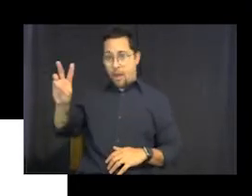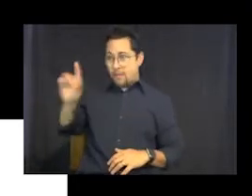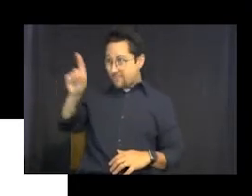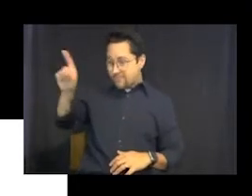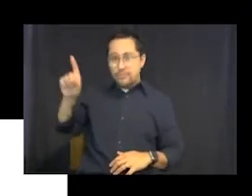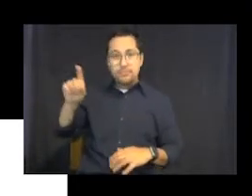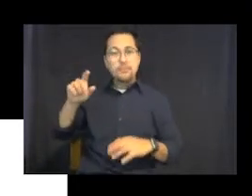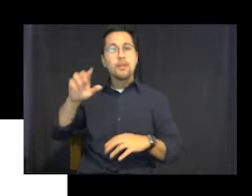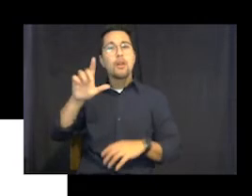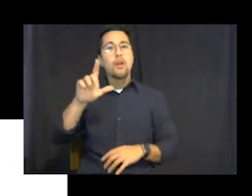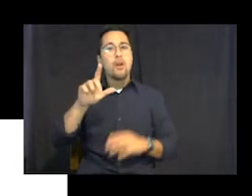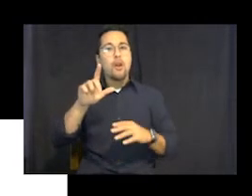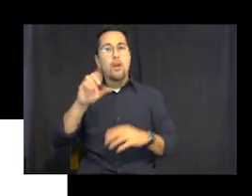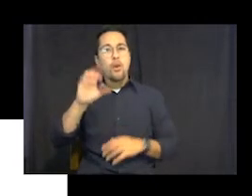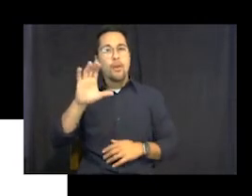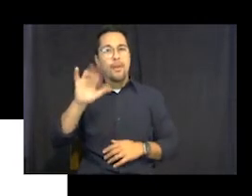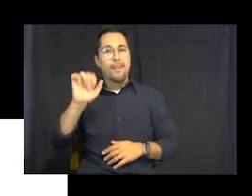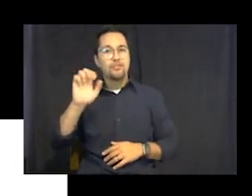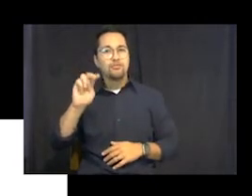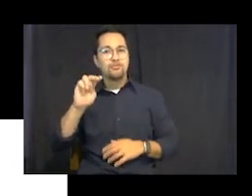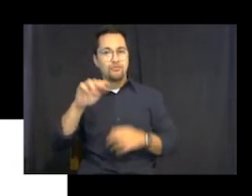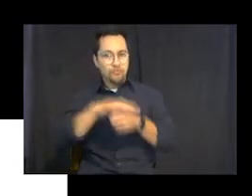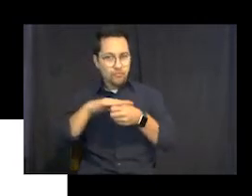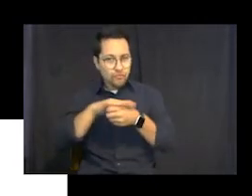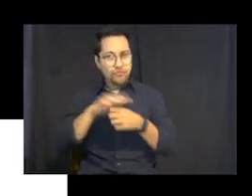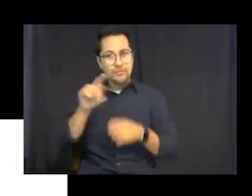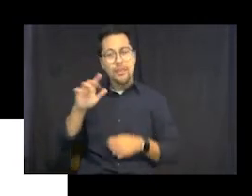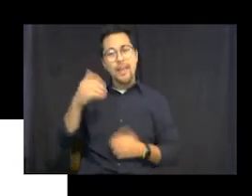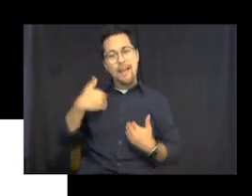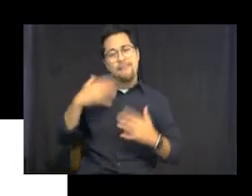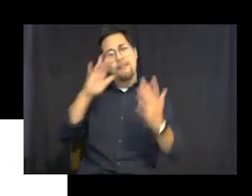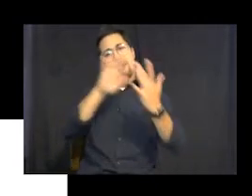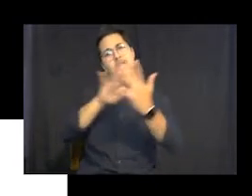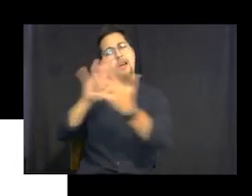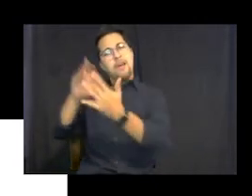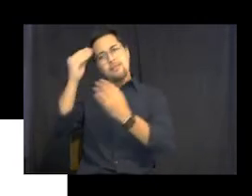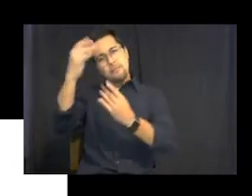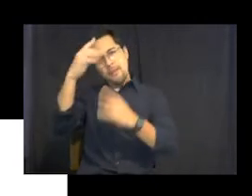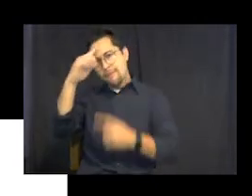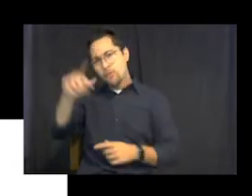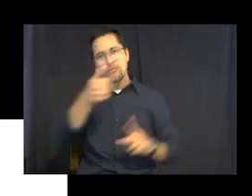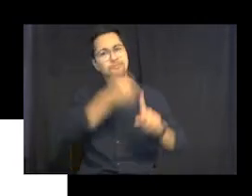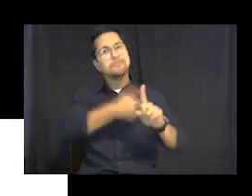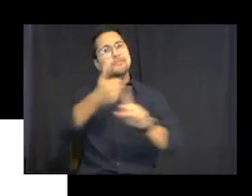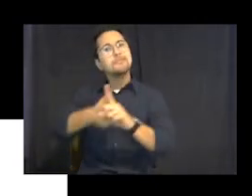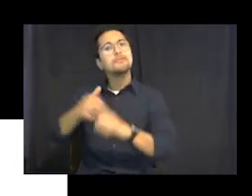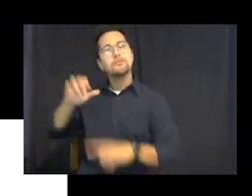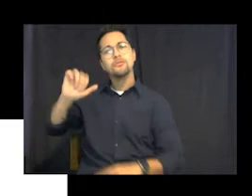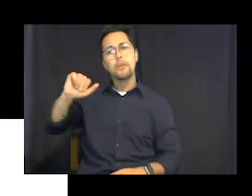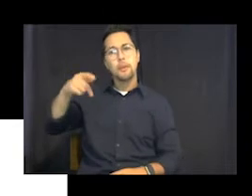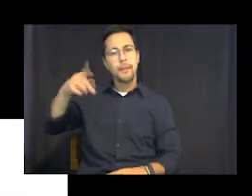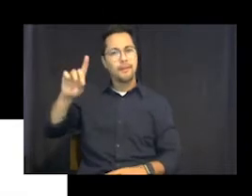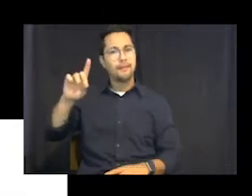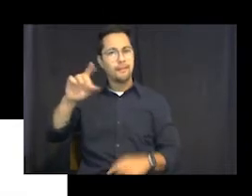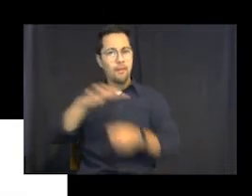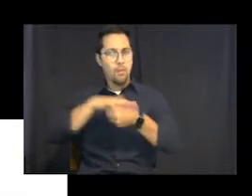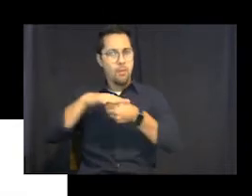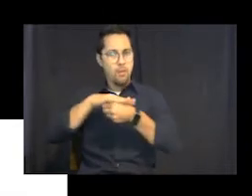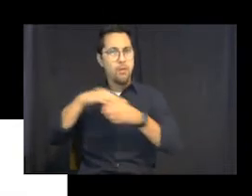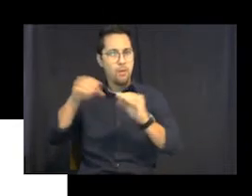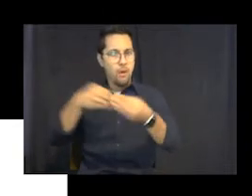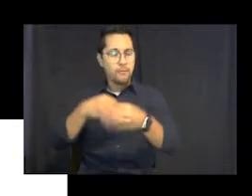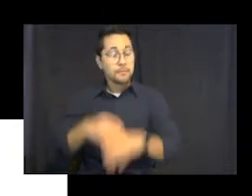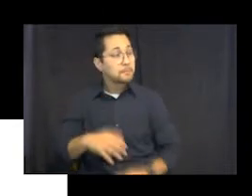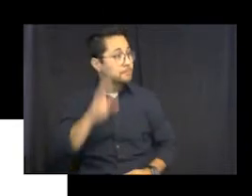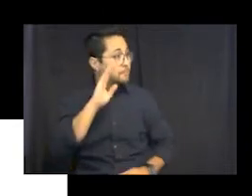the locations tab, there is contact information for each local APD office.